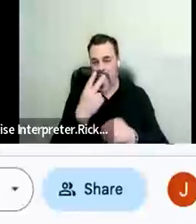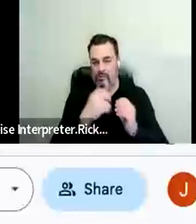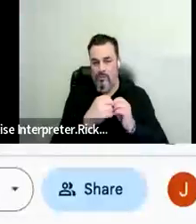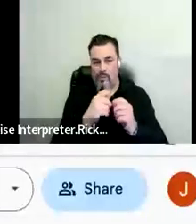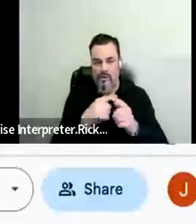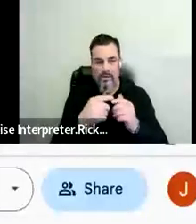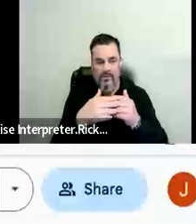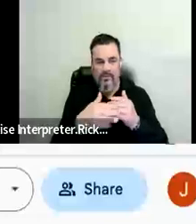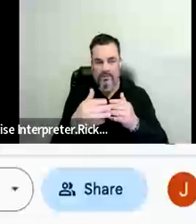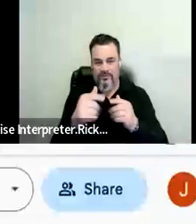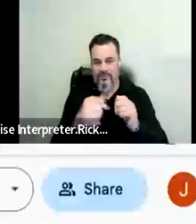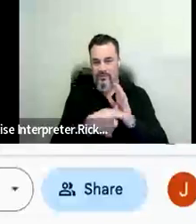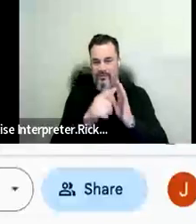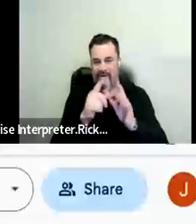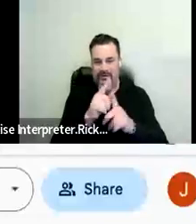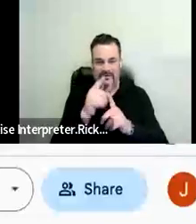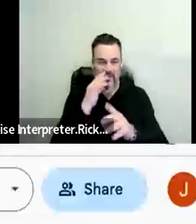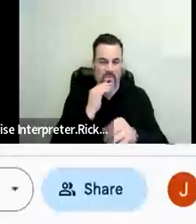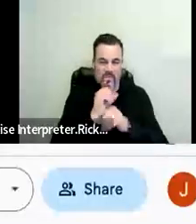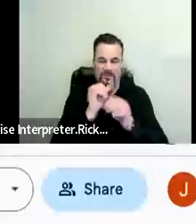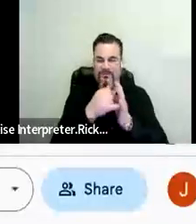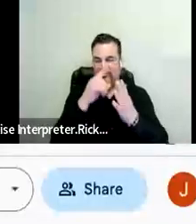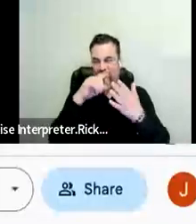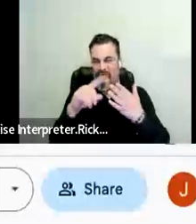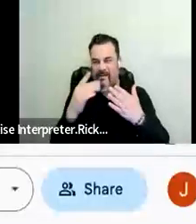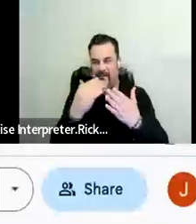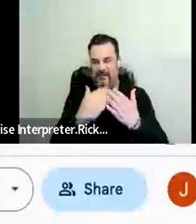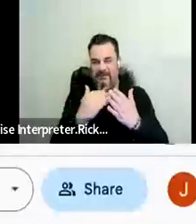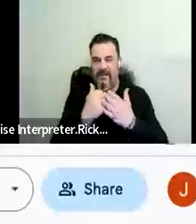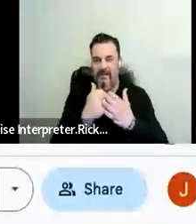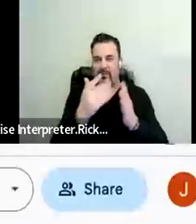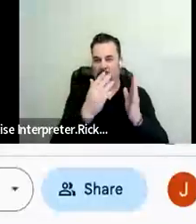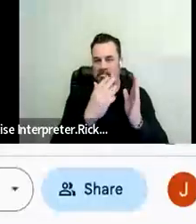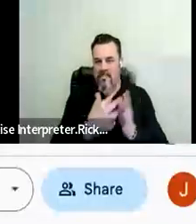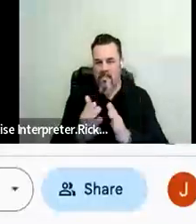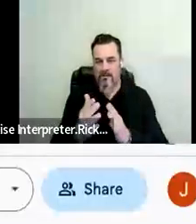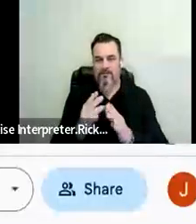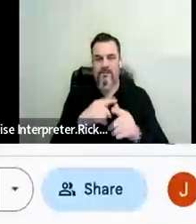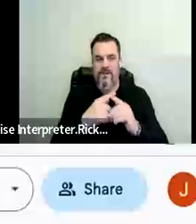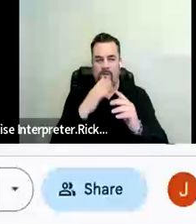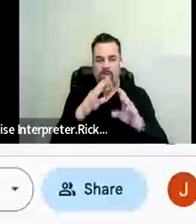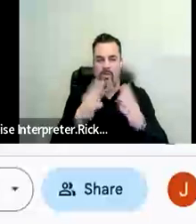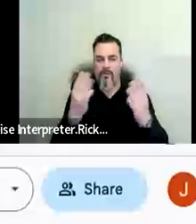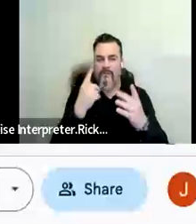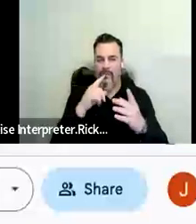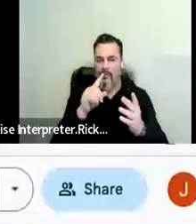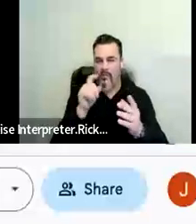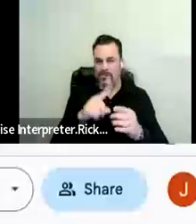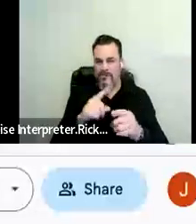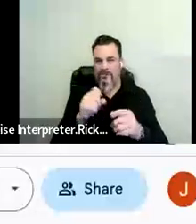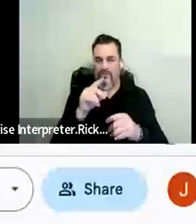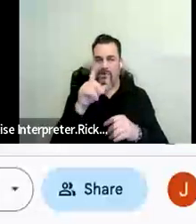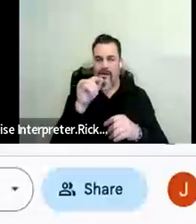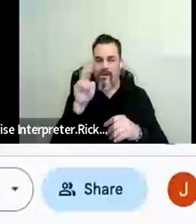rest you can review as homework. It's really just checklists and things to help you plan. And then I want to open it up to questions. So live